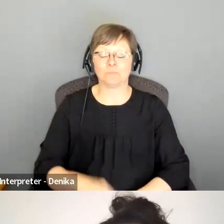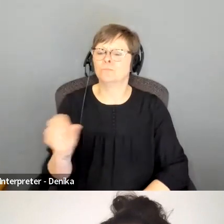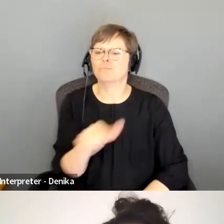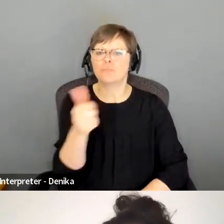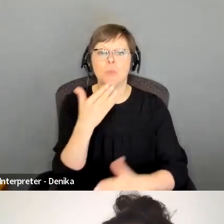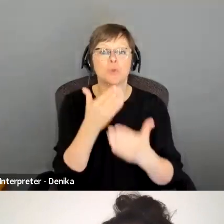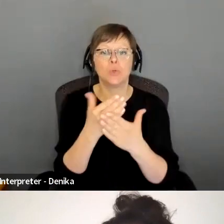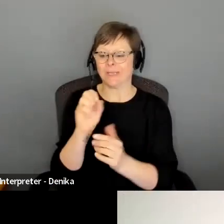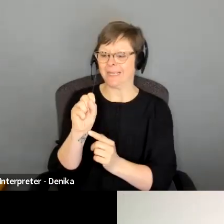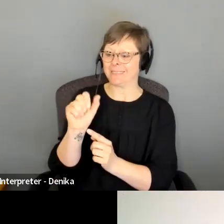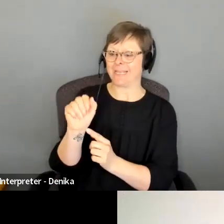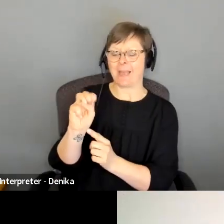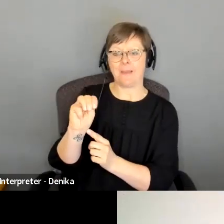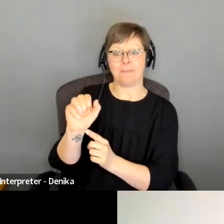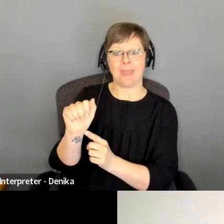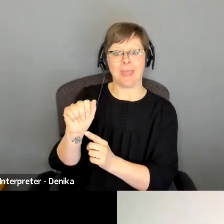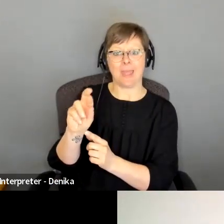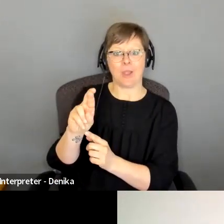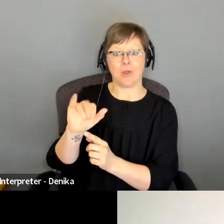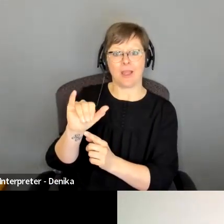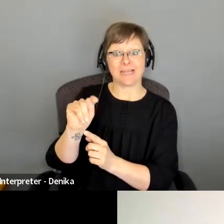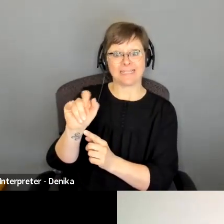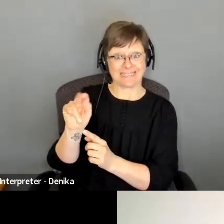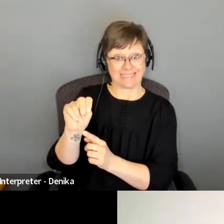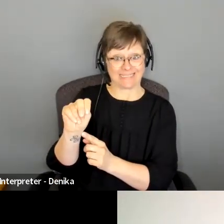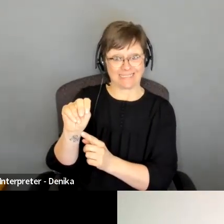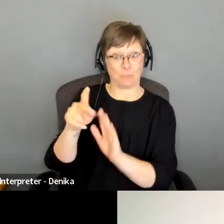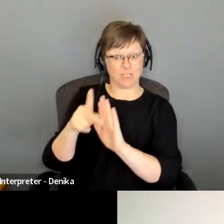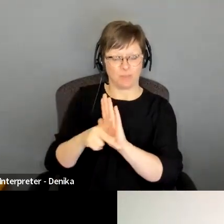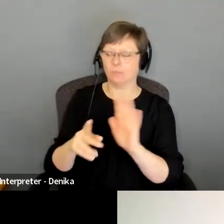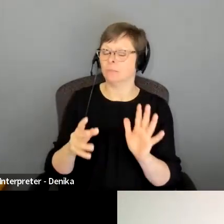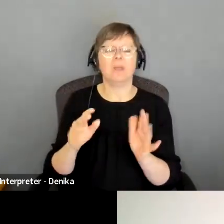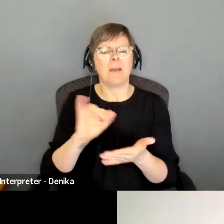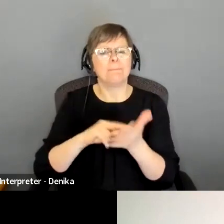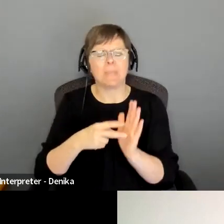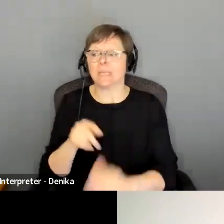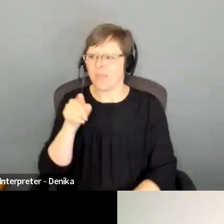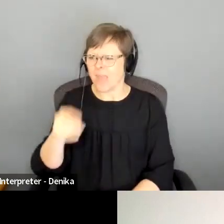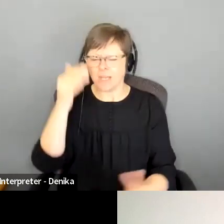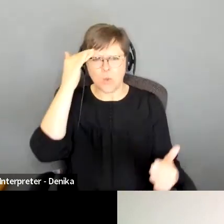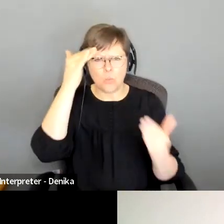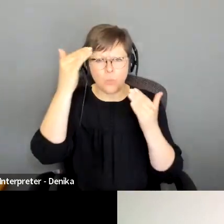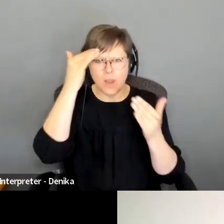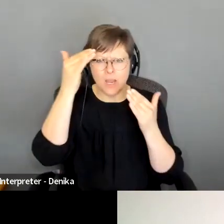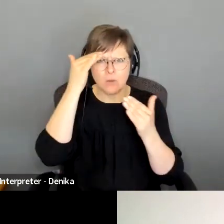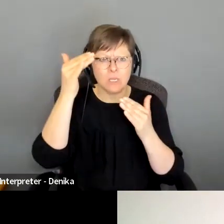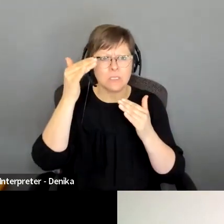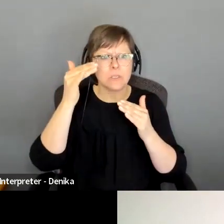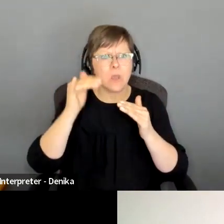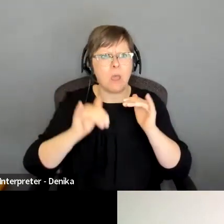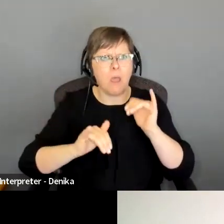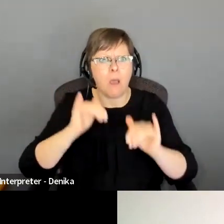which is another thing. These are a lot of principles, but the awareness of this does open up and it does sort of motivate